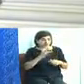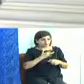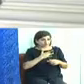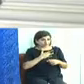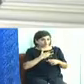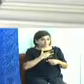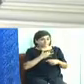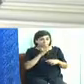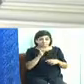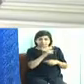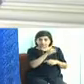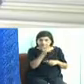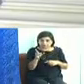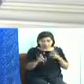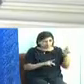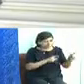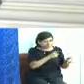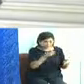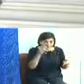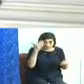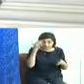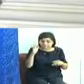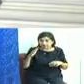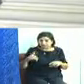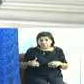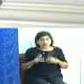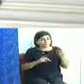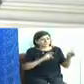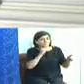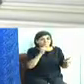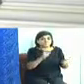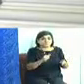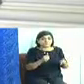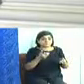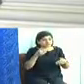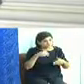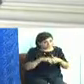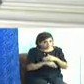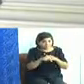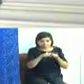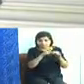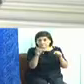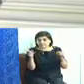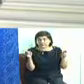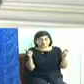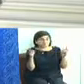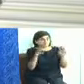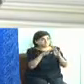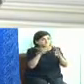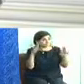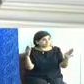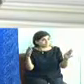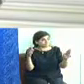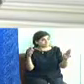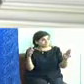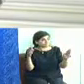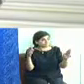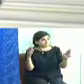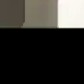you, people you don't even know yet, people who haven't even been through these doors yet, will be touched by